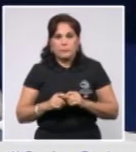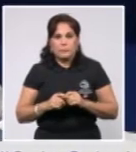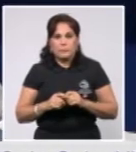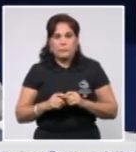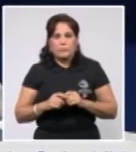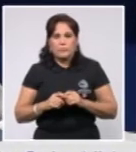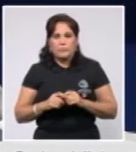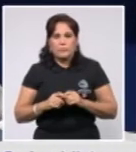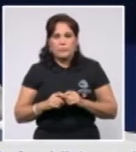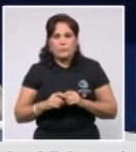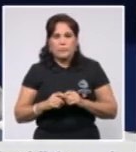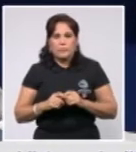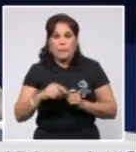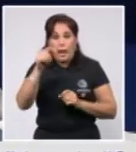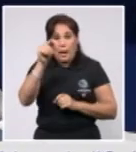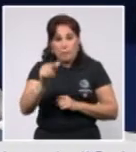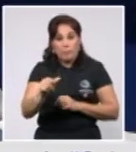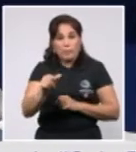15 days.